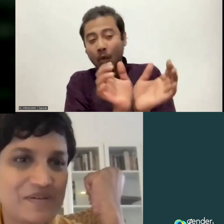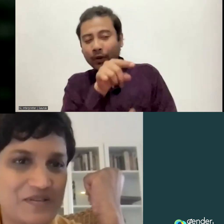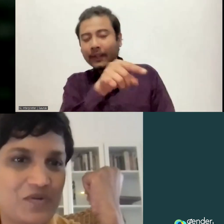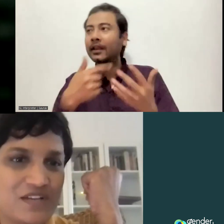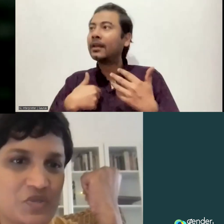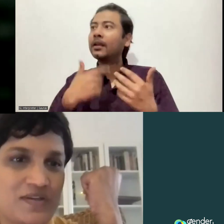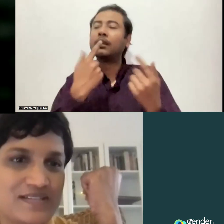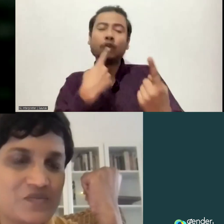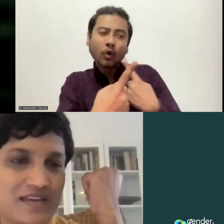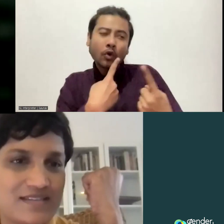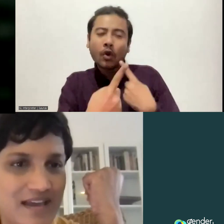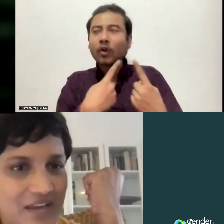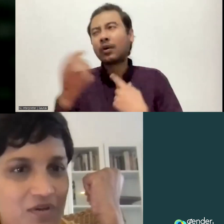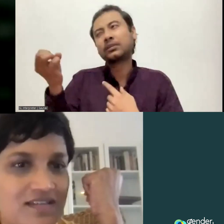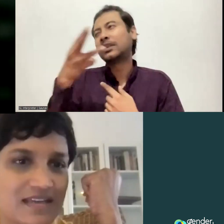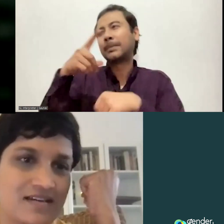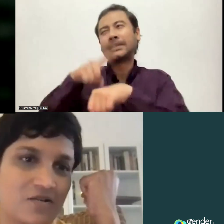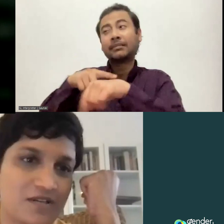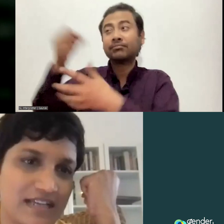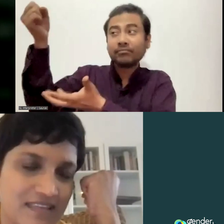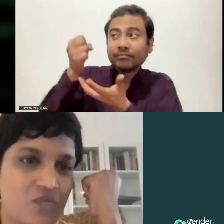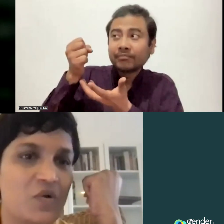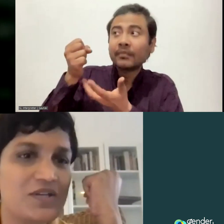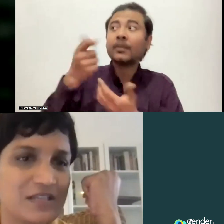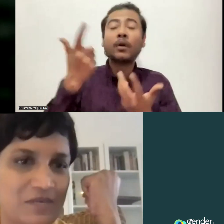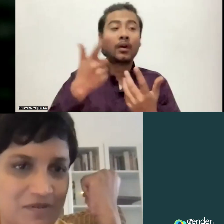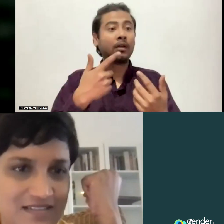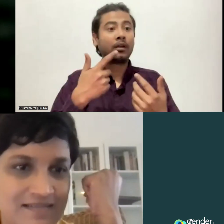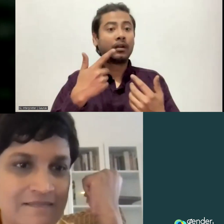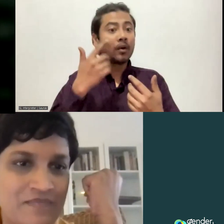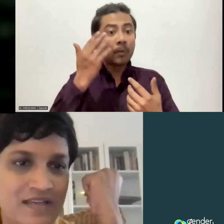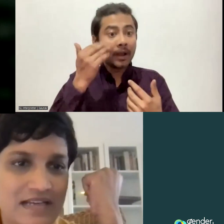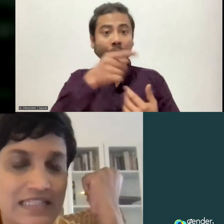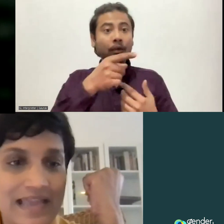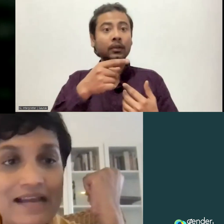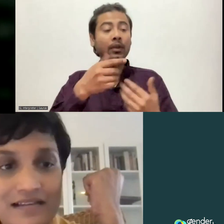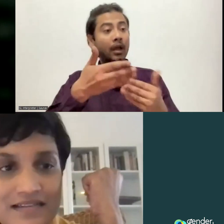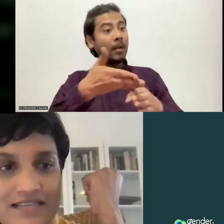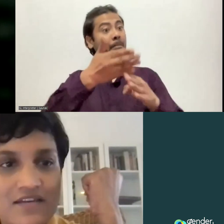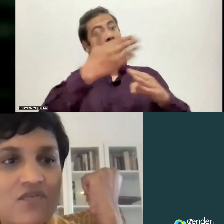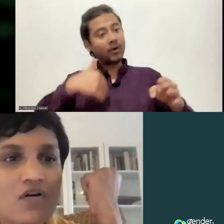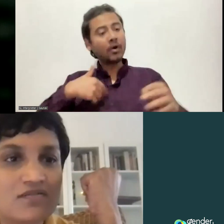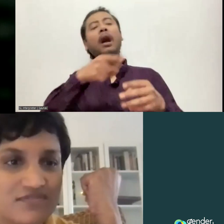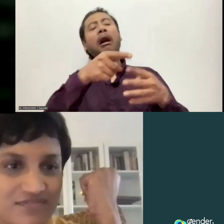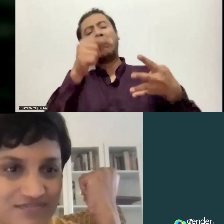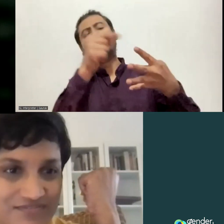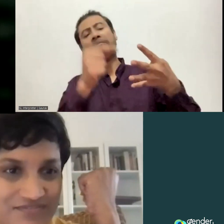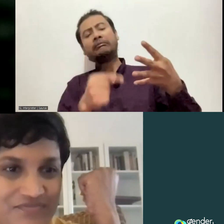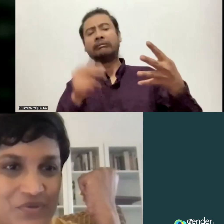needs? Because what we do is we decide what the needs are already, and then we go into the community. The catalysts